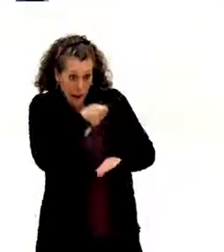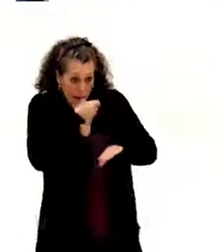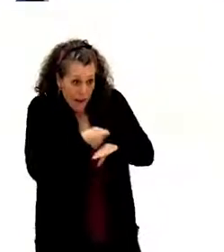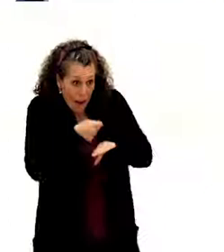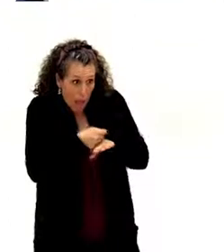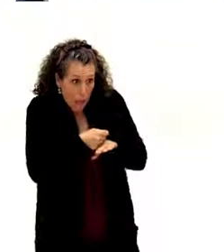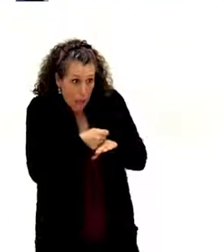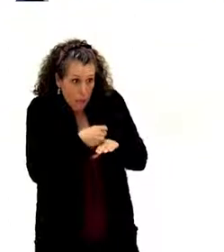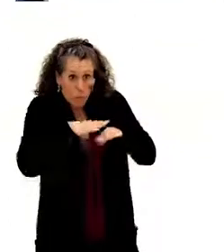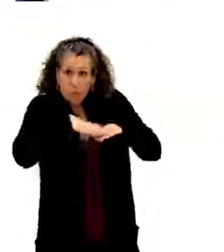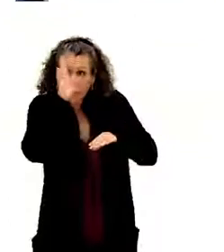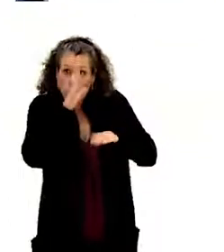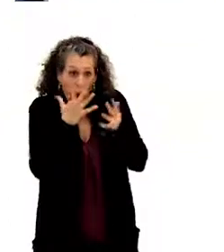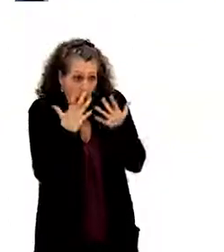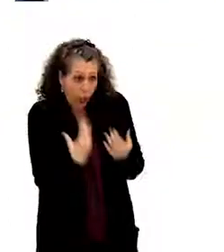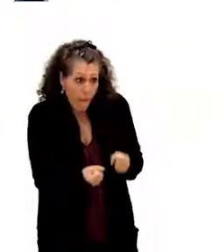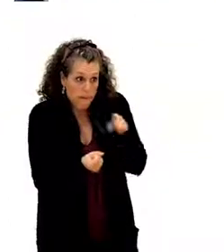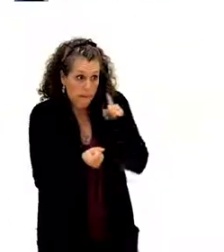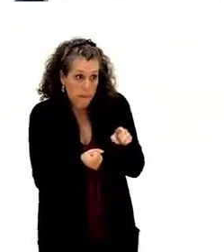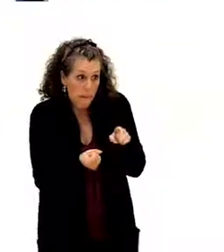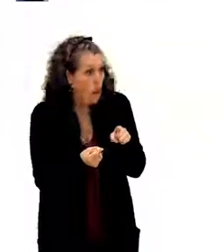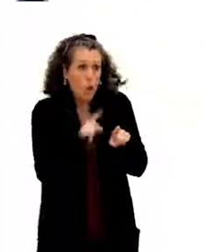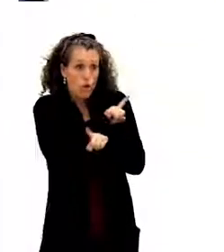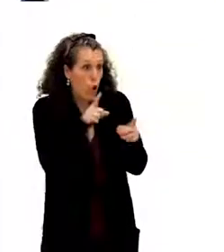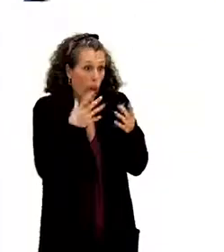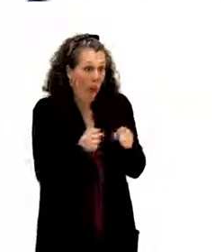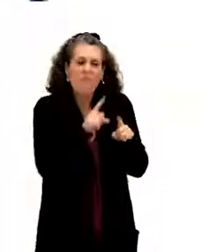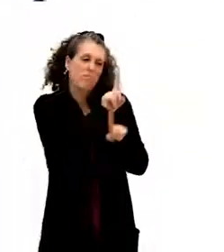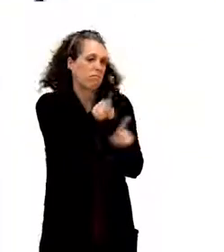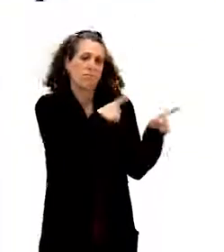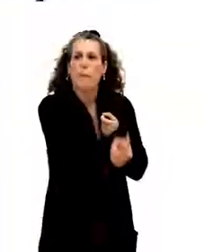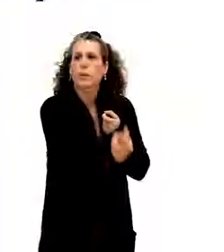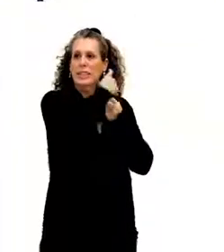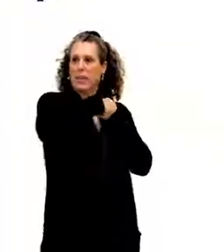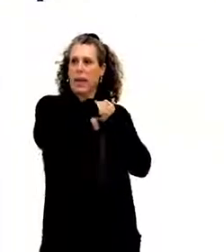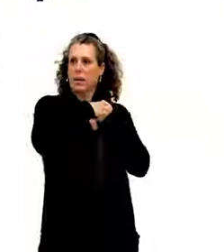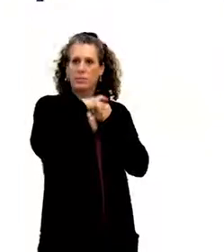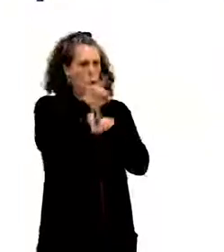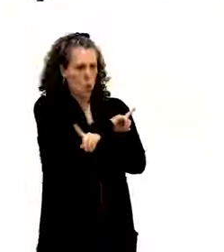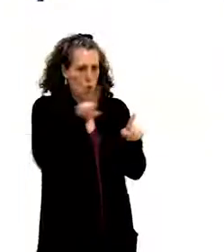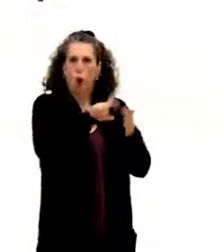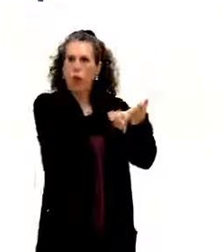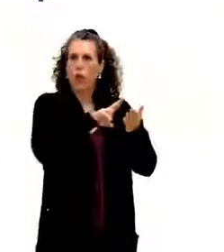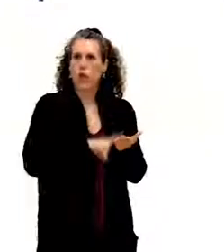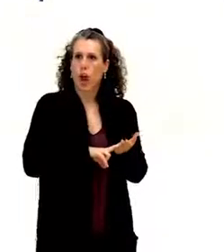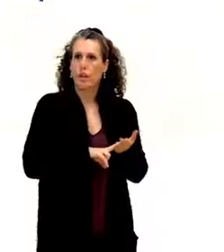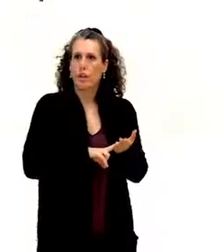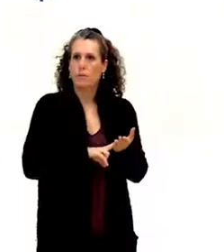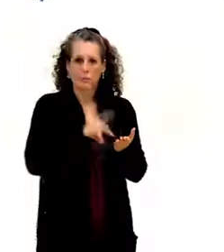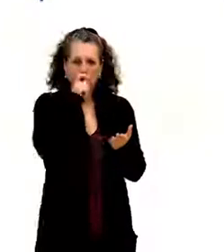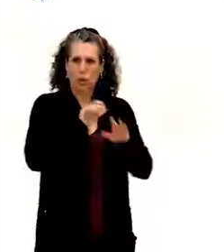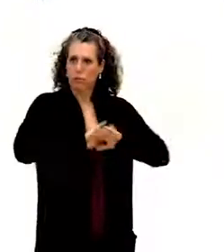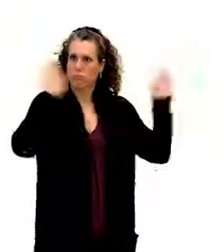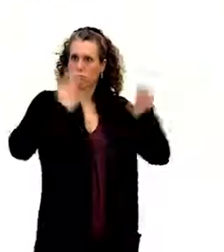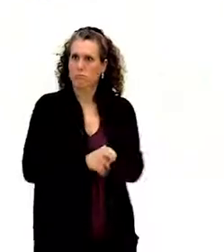requirement, mandatorily, or you're not participating in any contract for accessibility of public